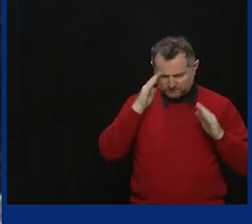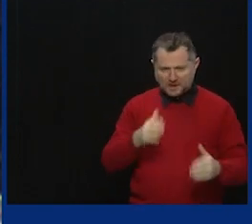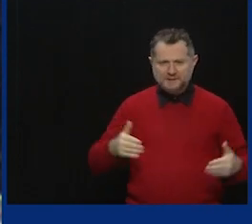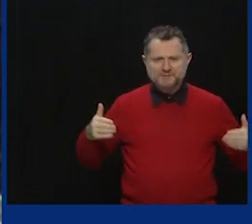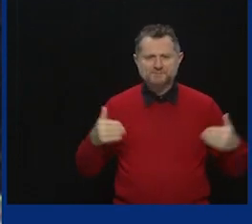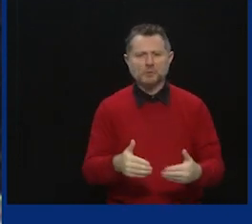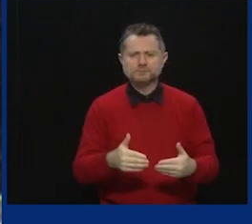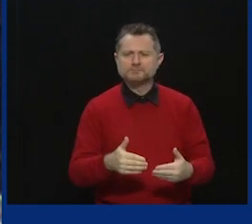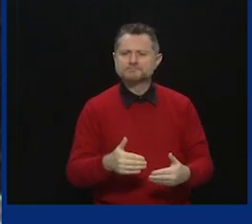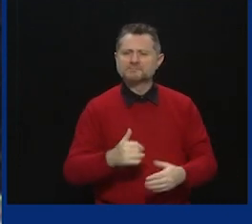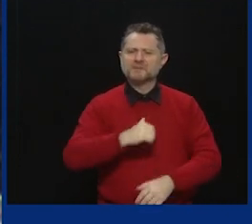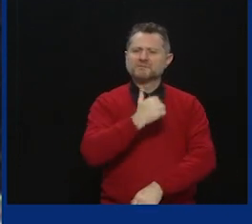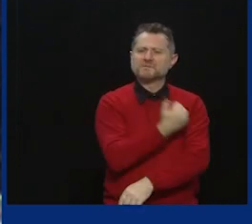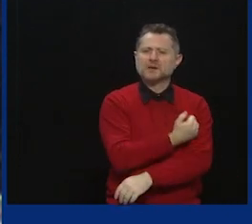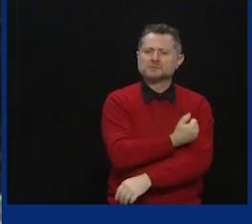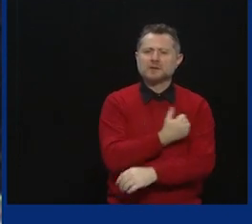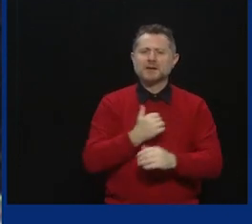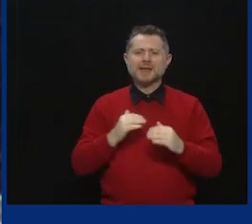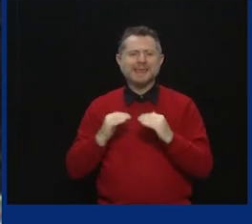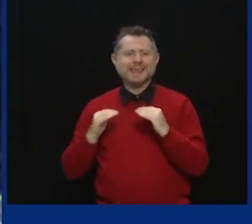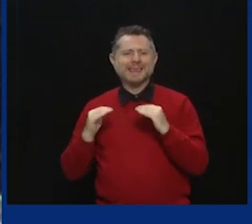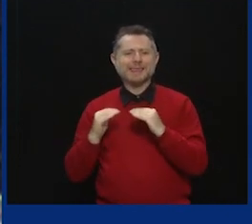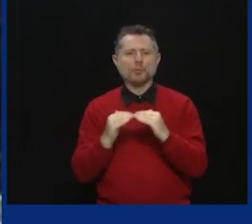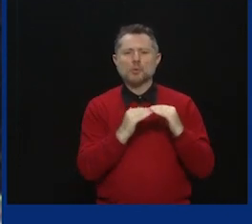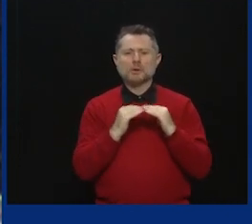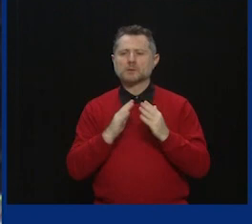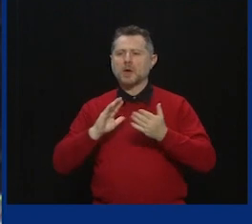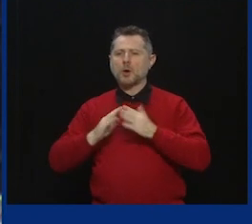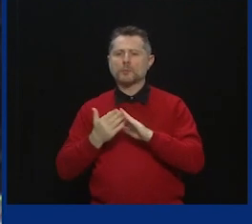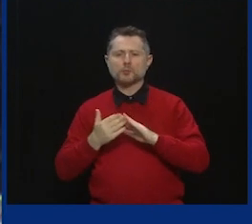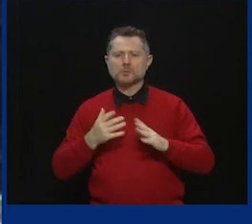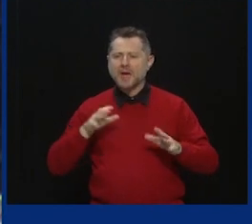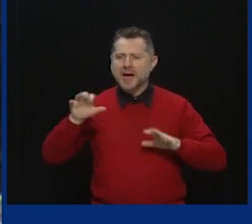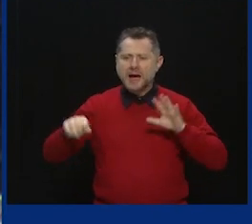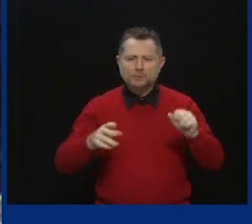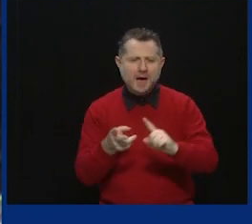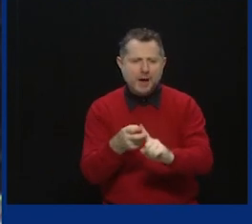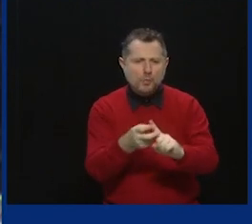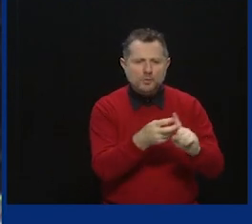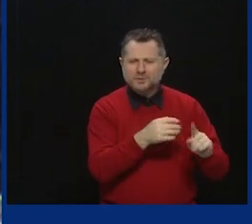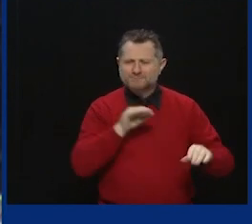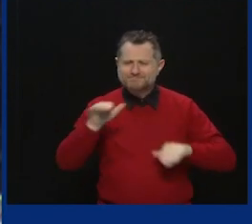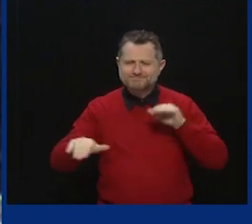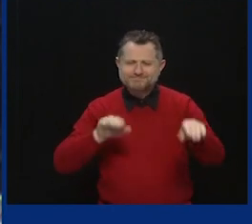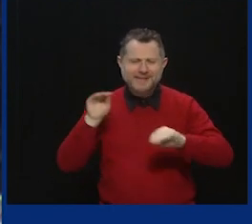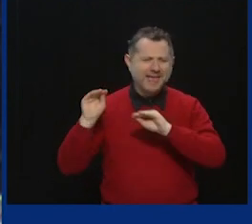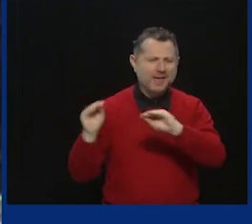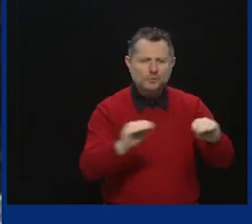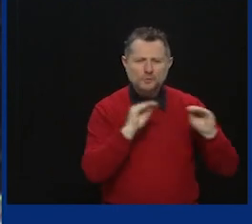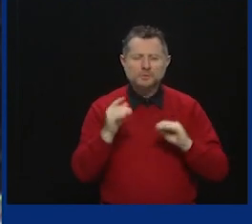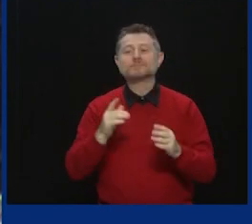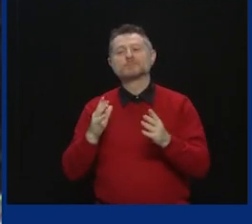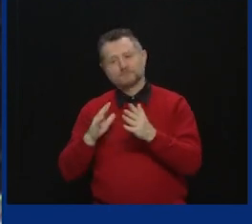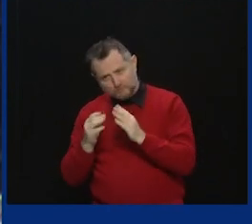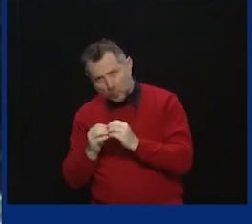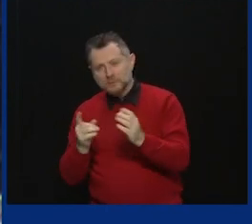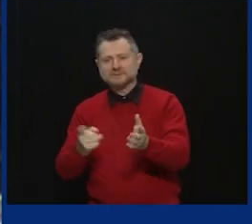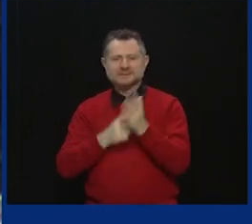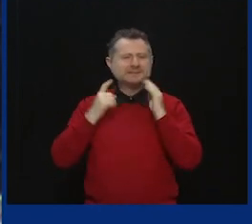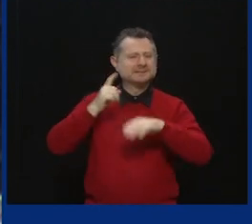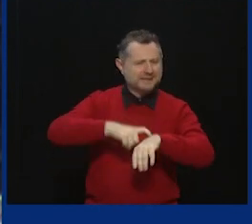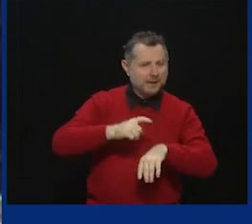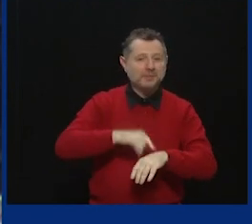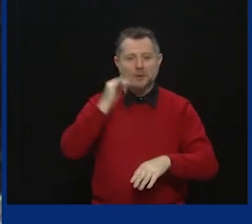equity, community outreach, places where we have to really do that extra step. And this is part of what we're doing here today. So thank you so much